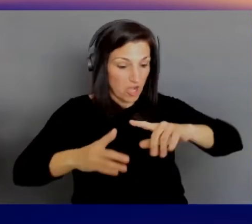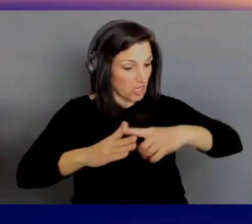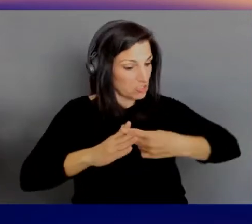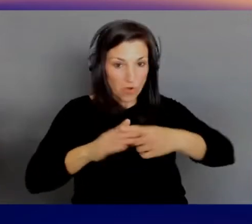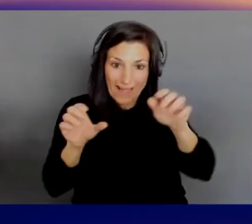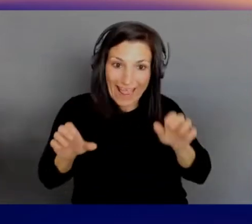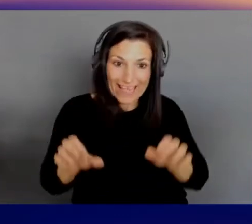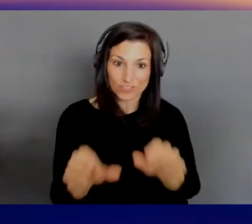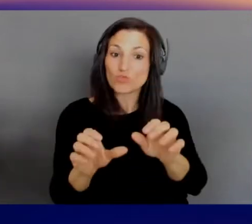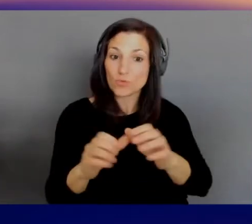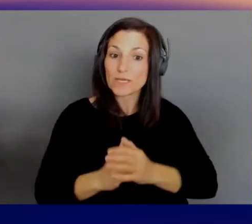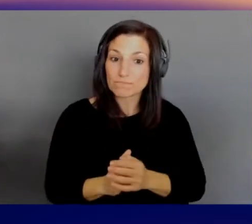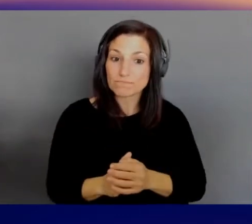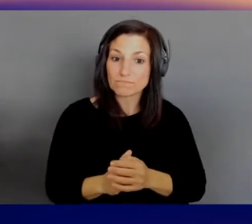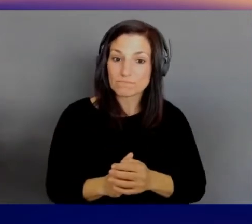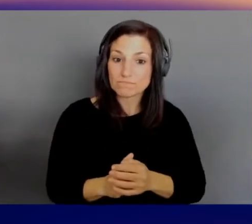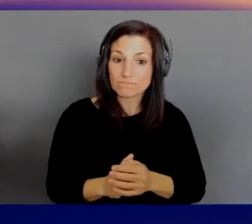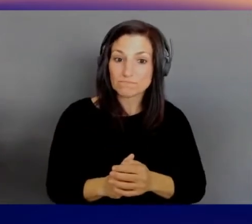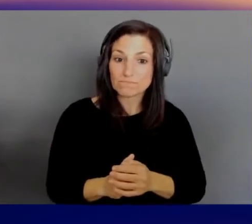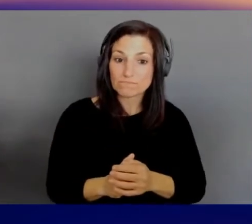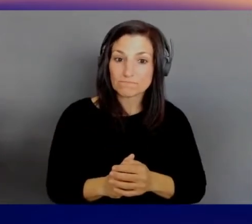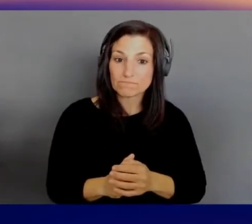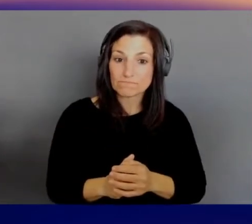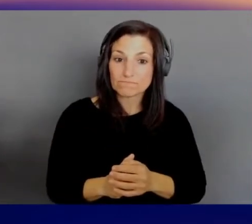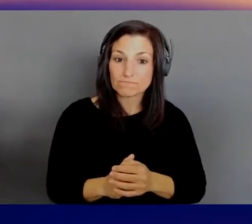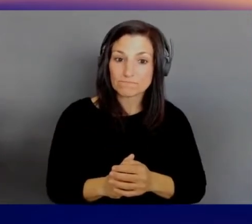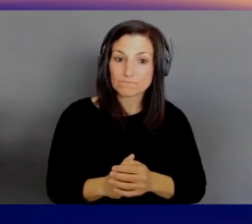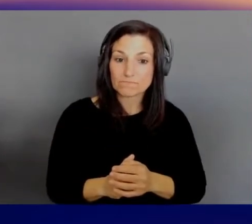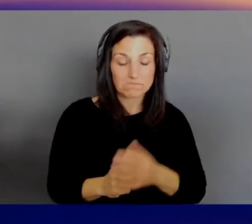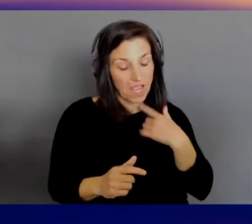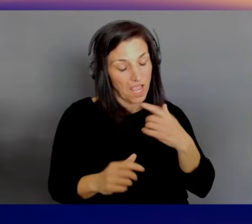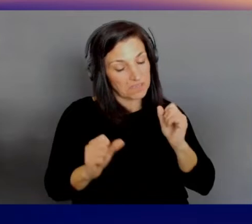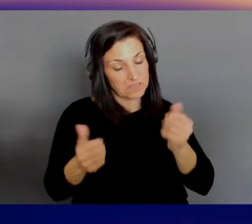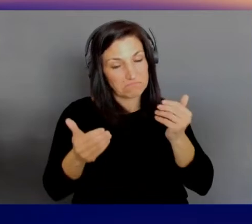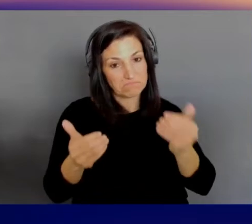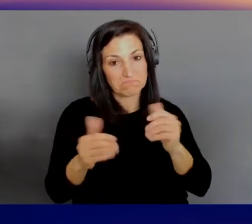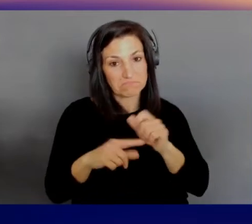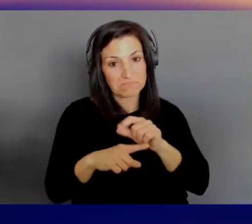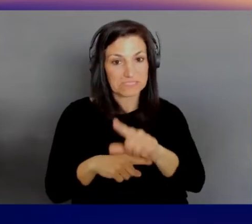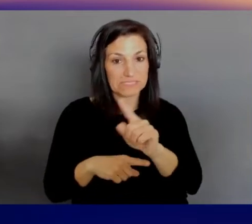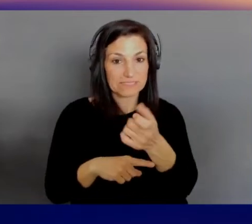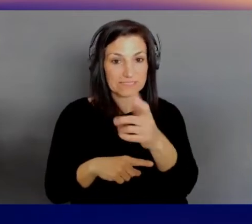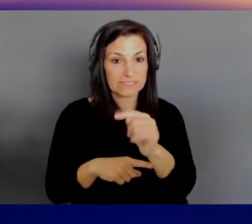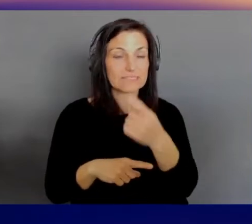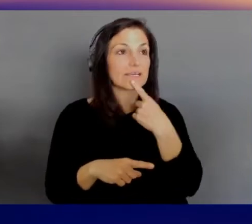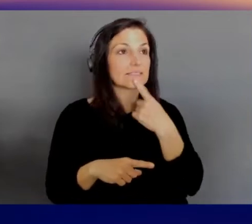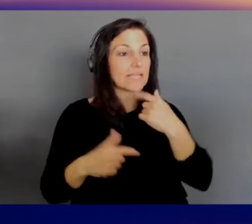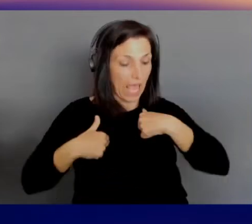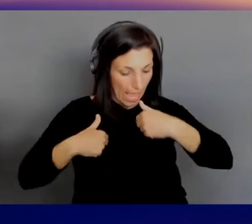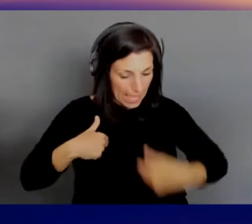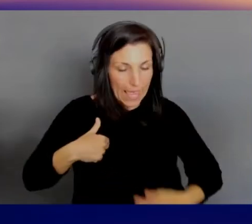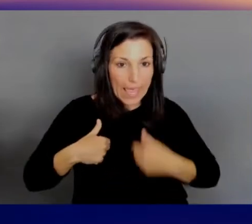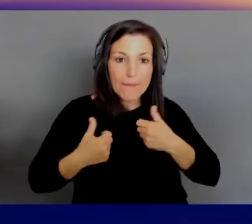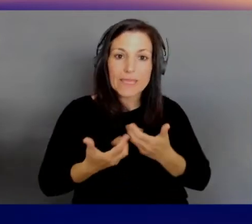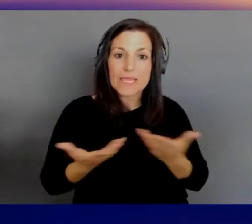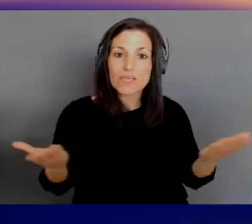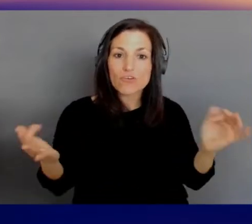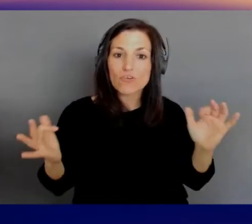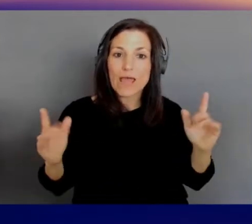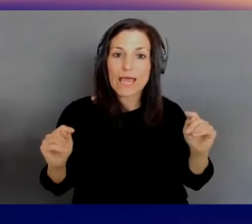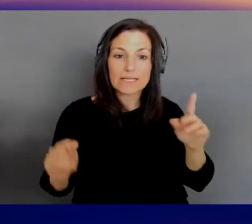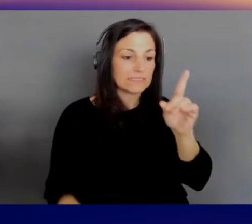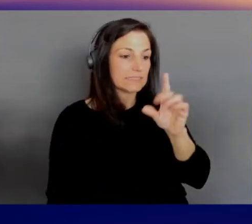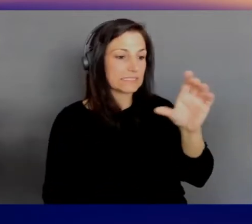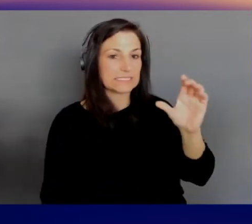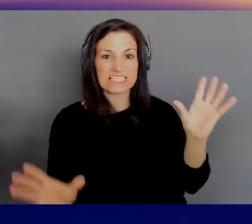start executing, it says you can send a text. I can say, I am here at DC Summit,